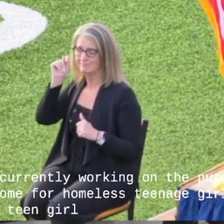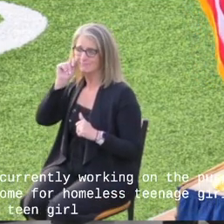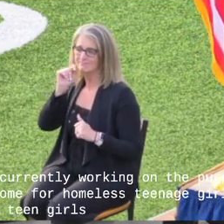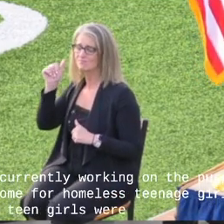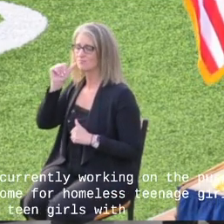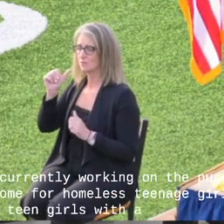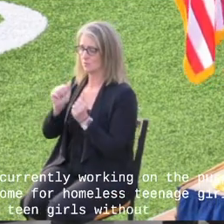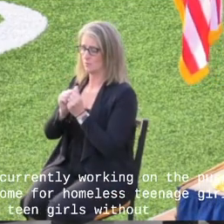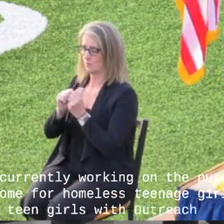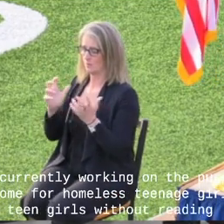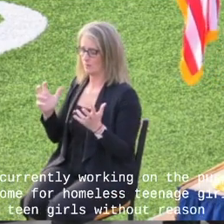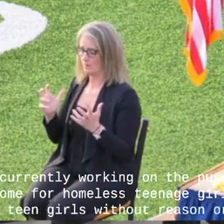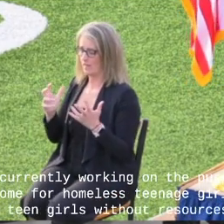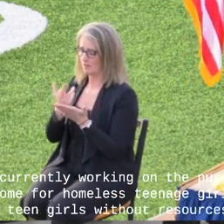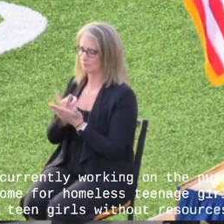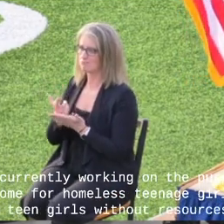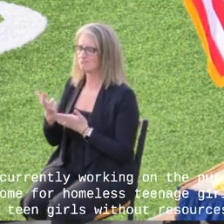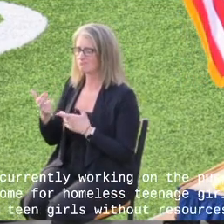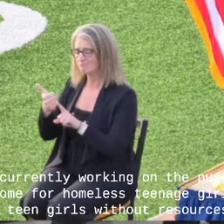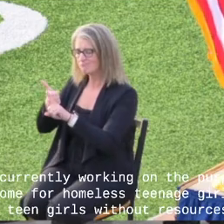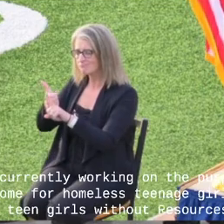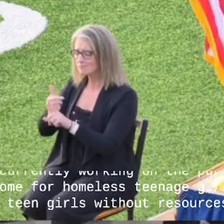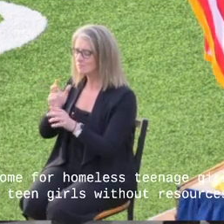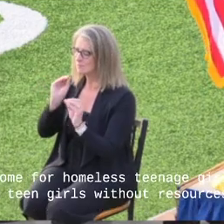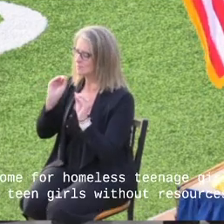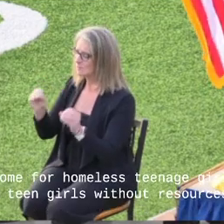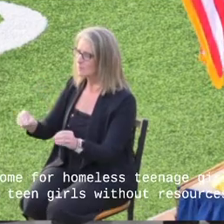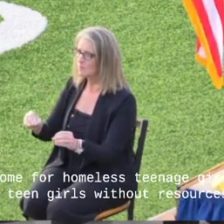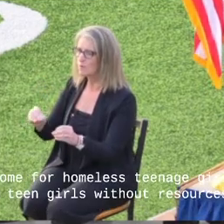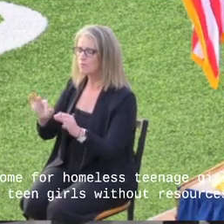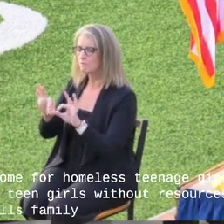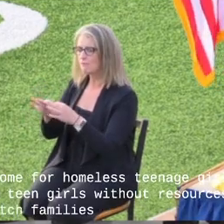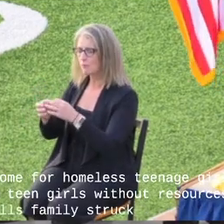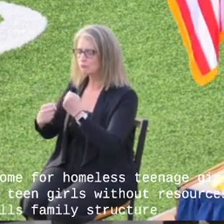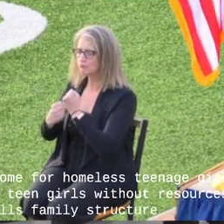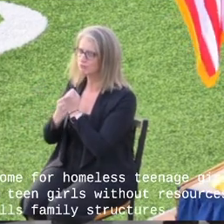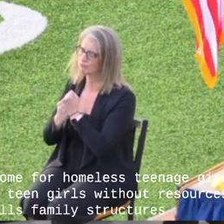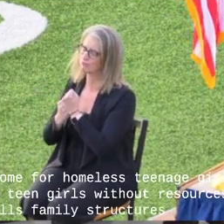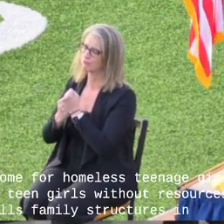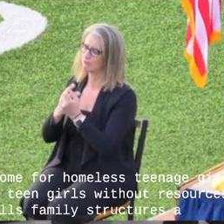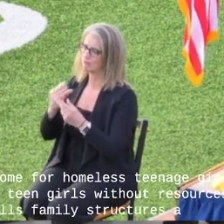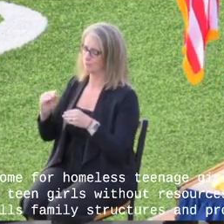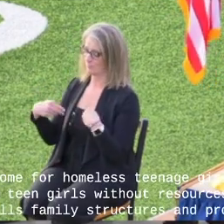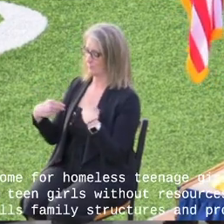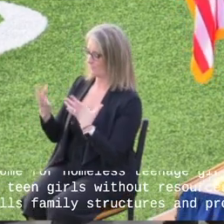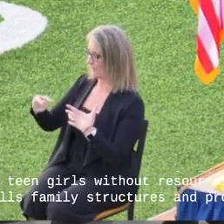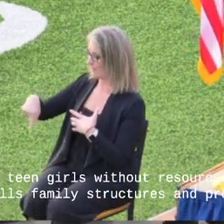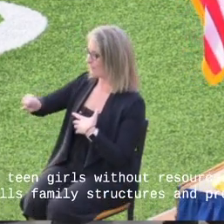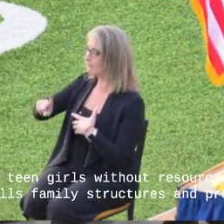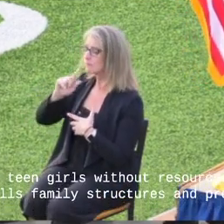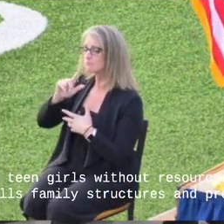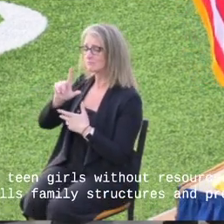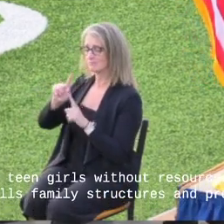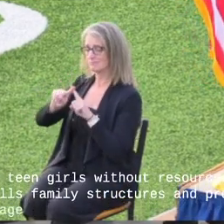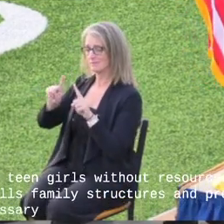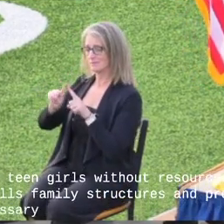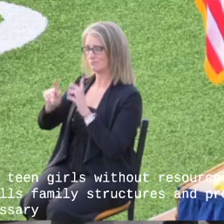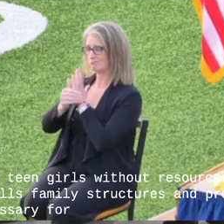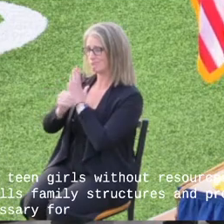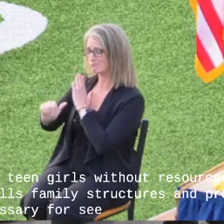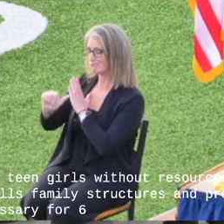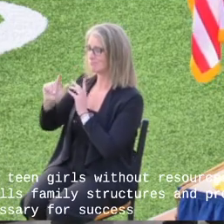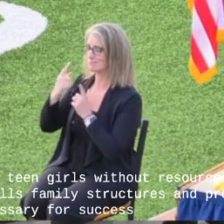girls without resources, without solid family structures, and provide them tools necessary